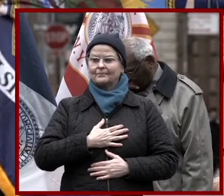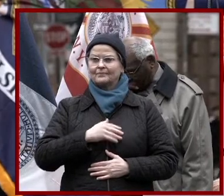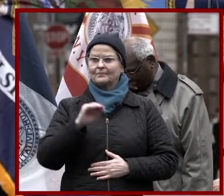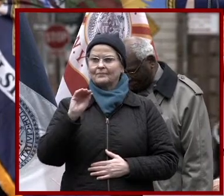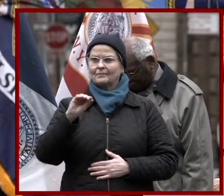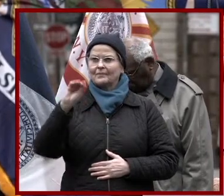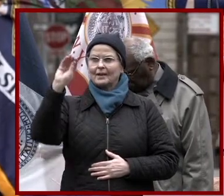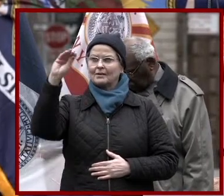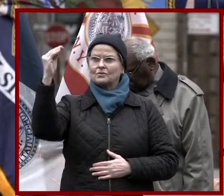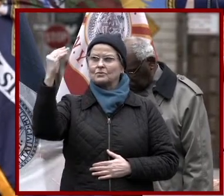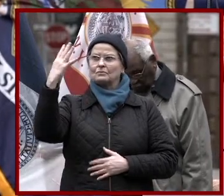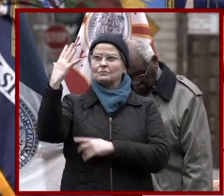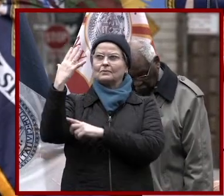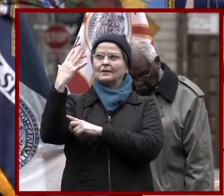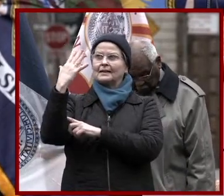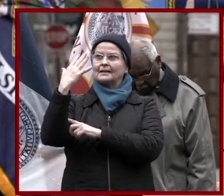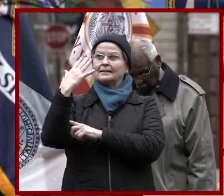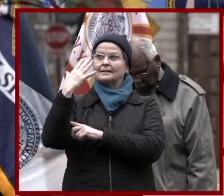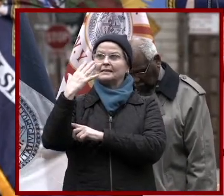sound